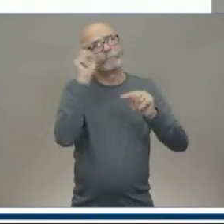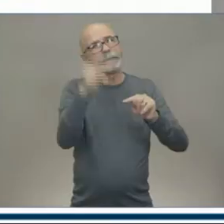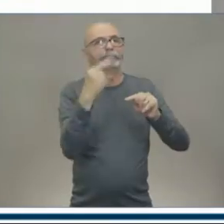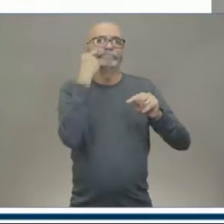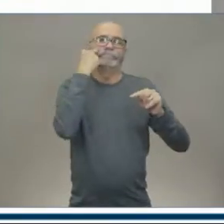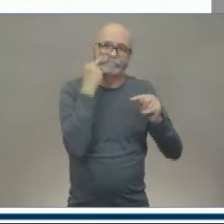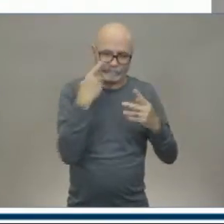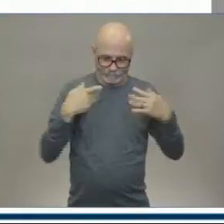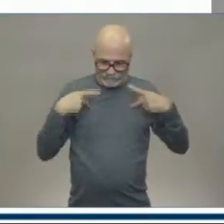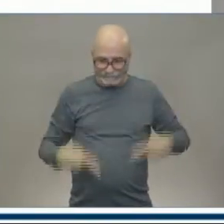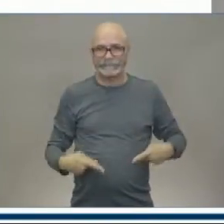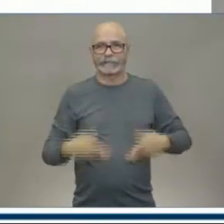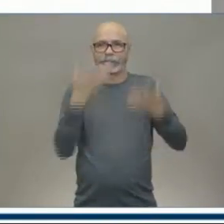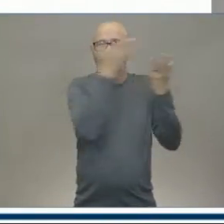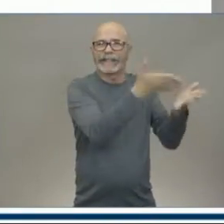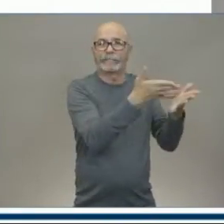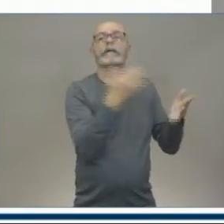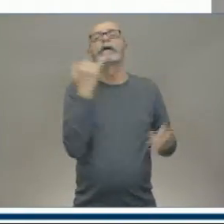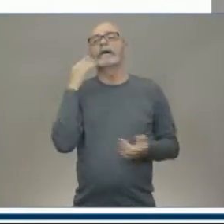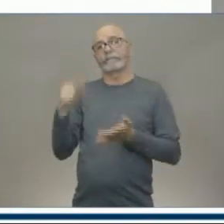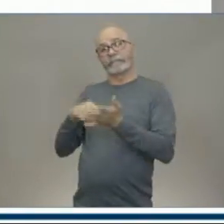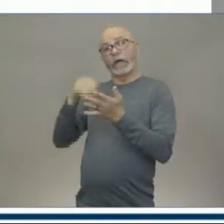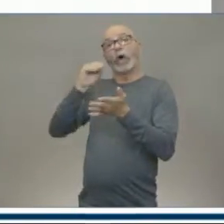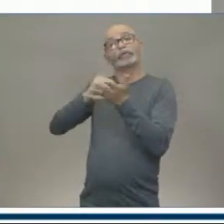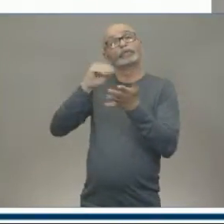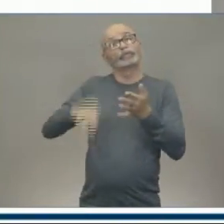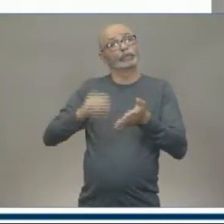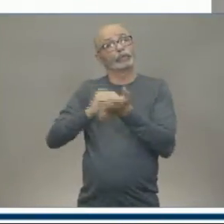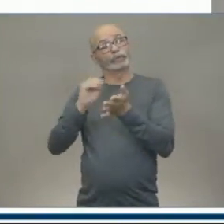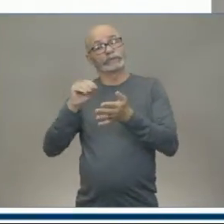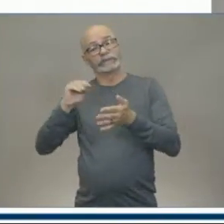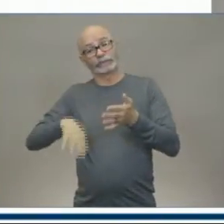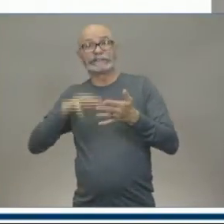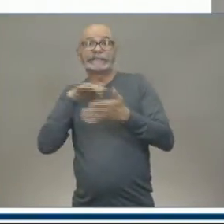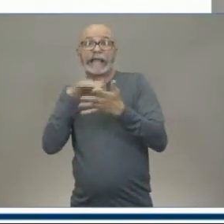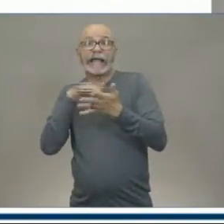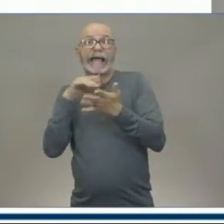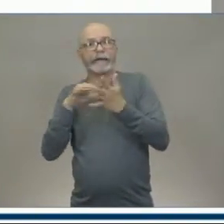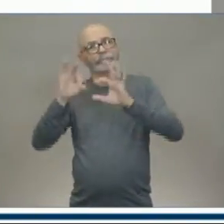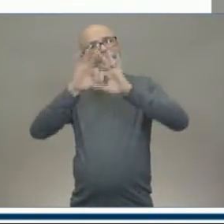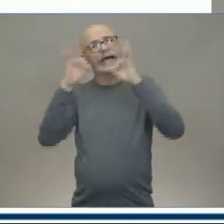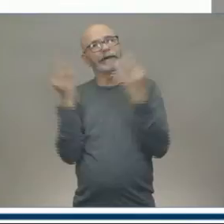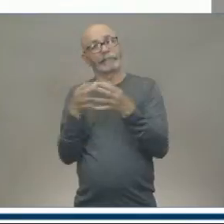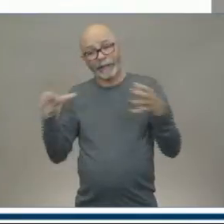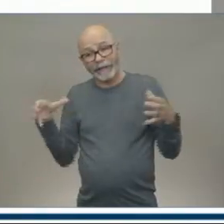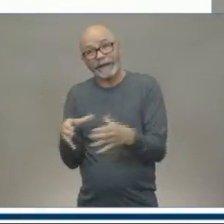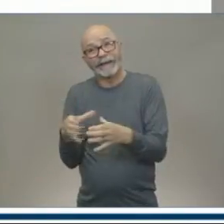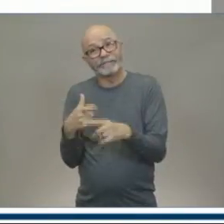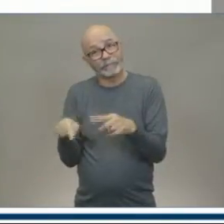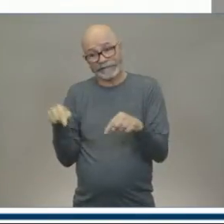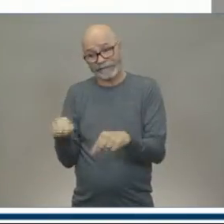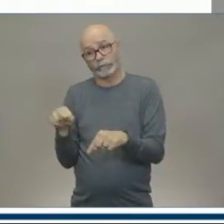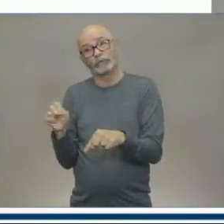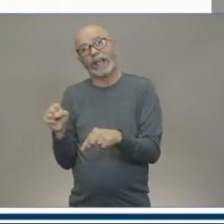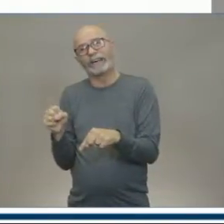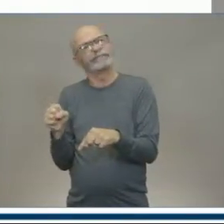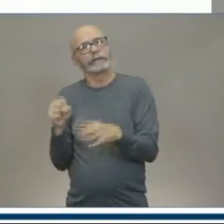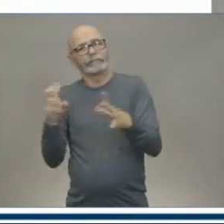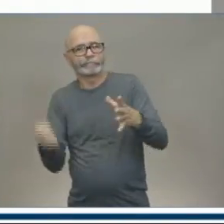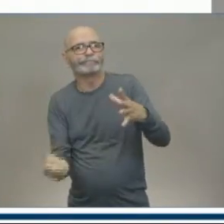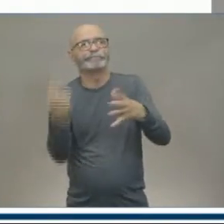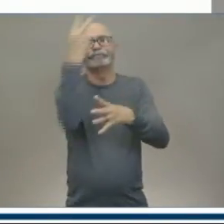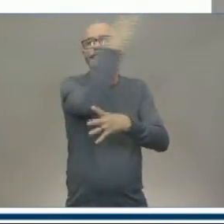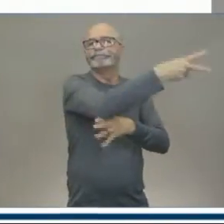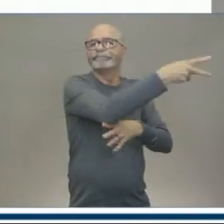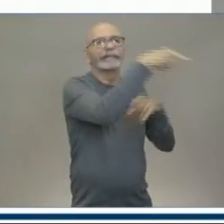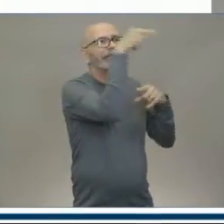who study outside of Atlantic Canada, even though their primary or family residence remains in Nova Scotia, many of them looking to come